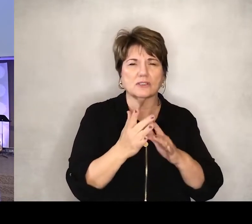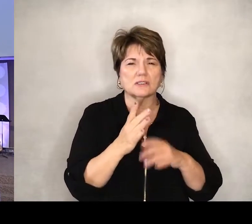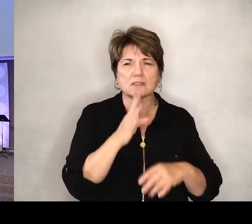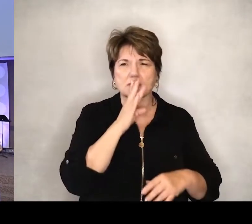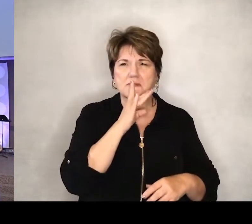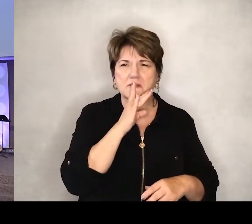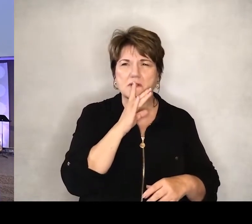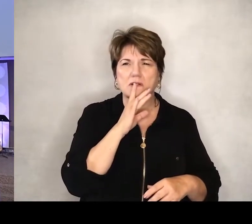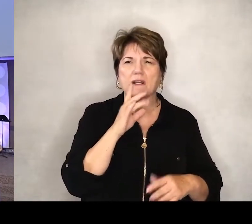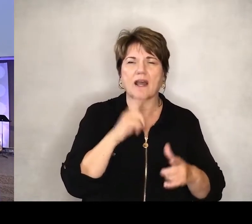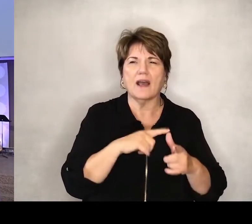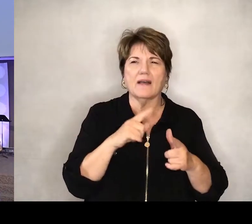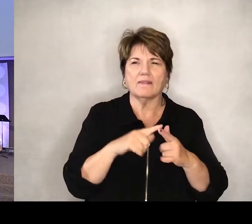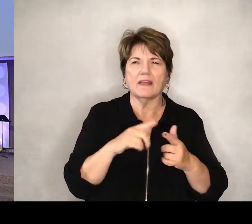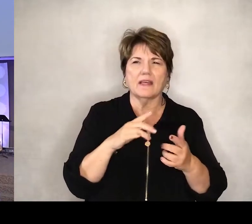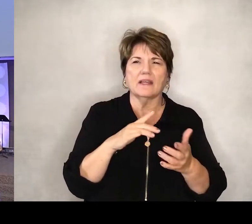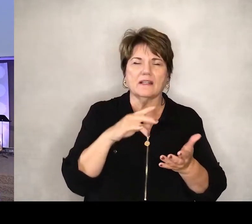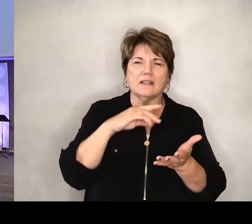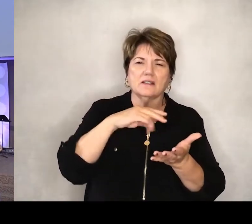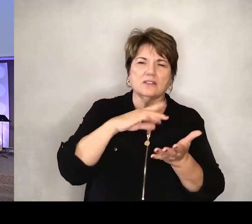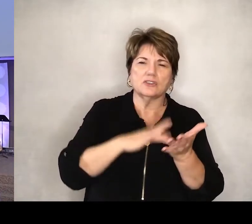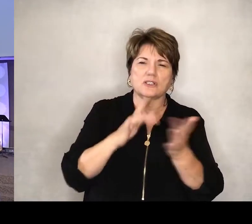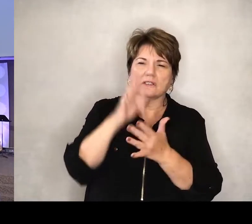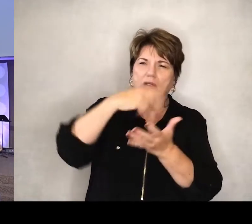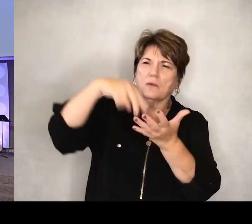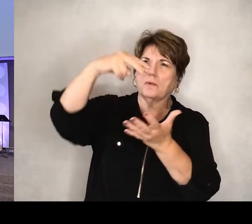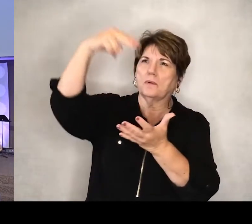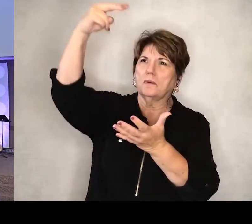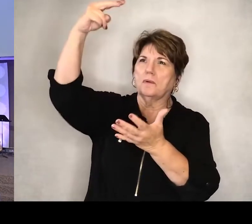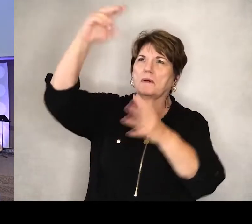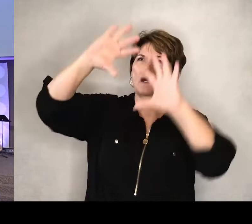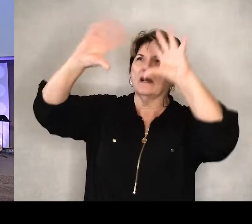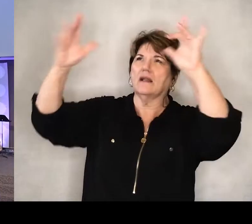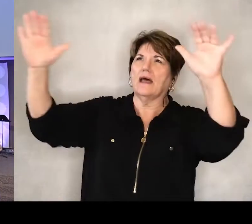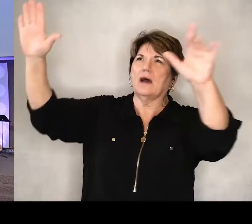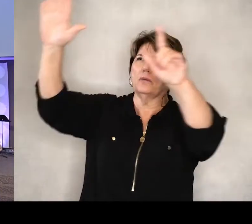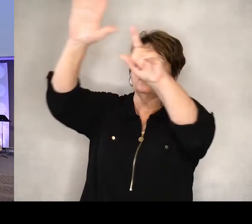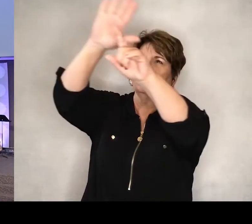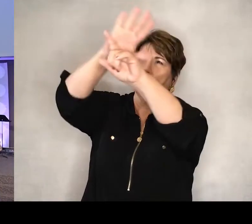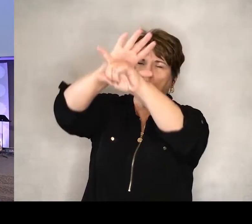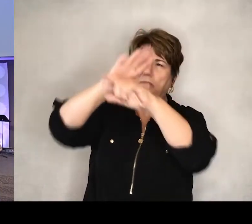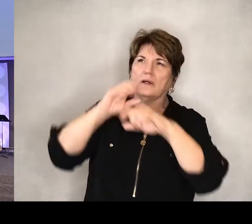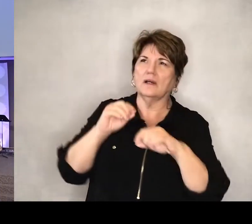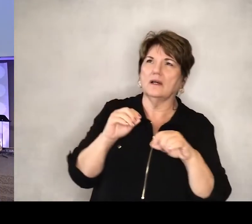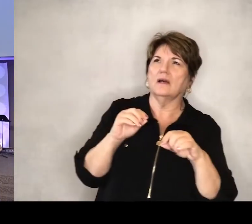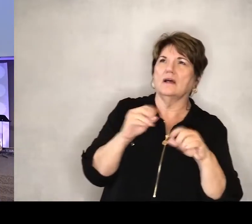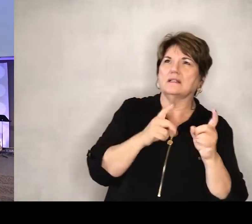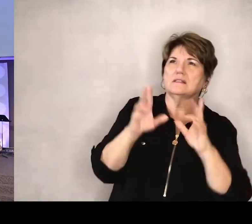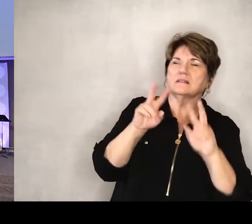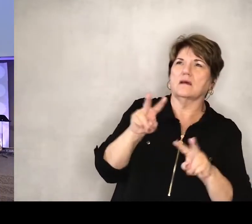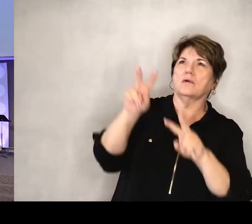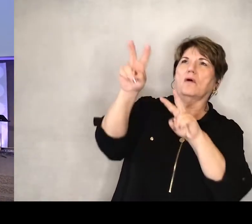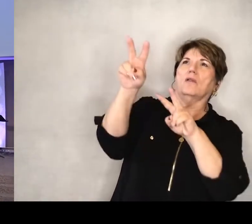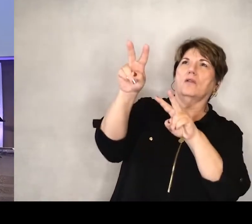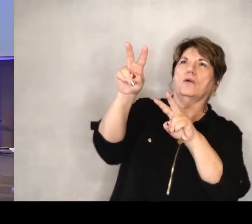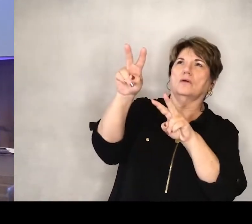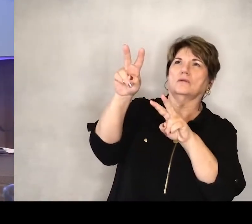he was taken up before their very eyes, and a cloud hid him from their sight. This is the word of the